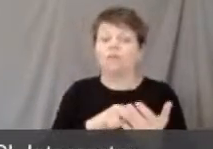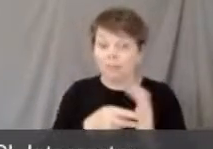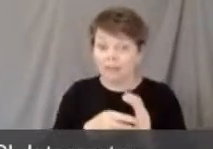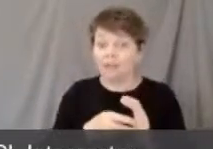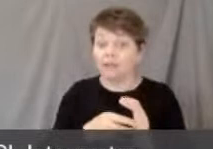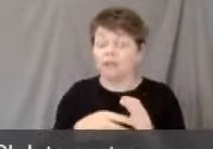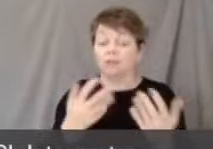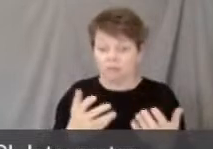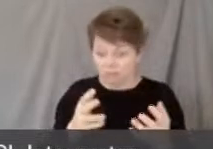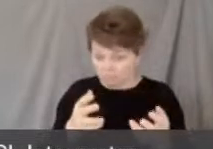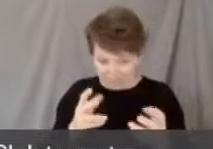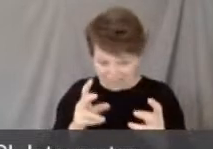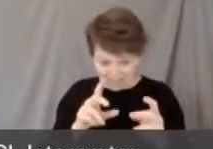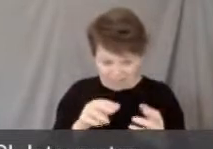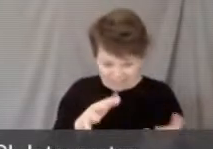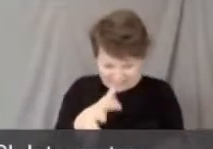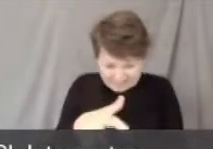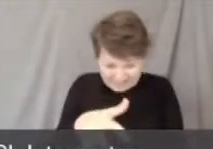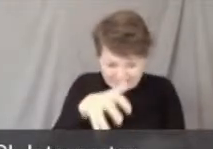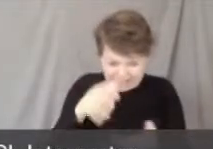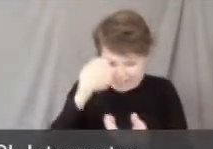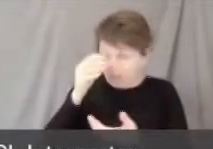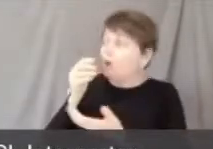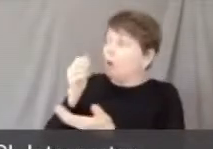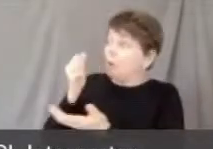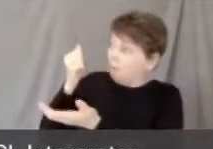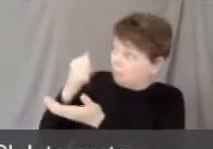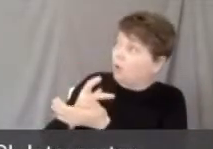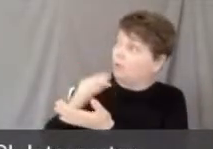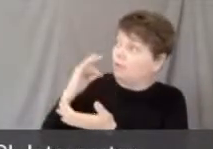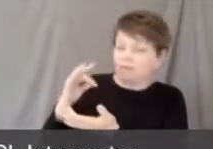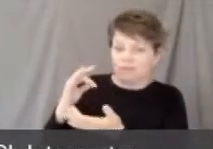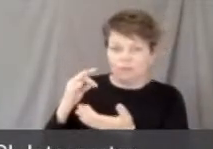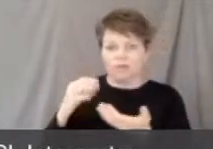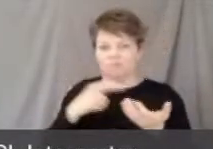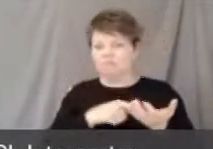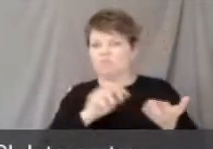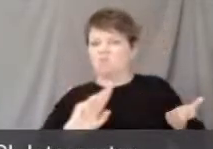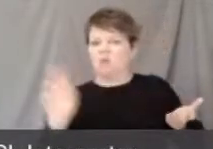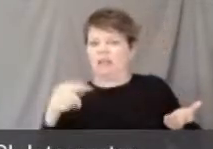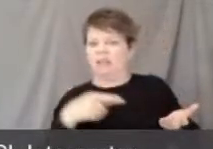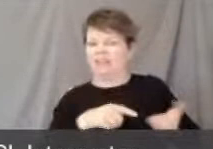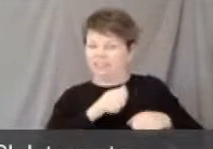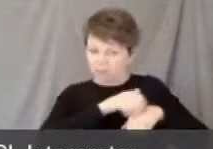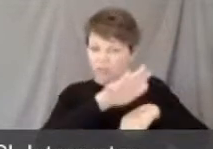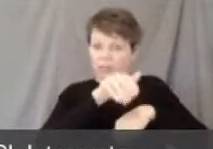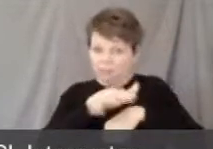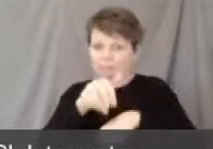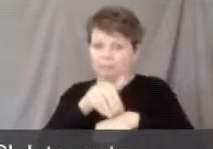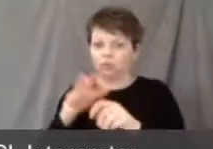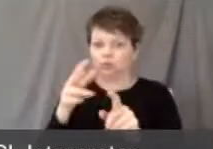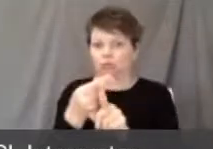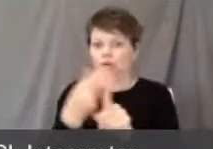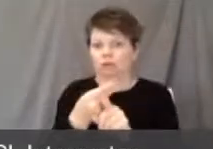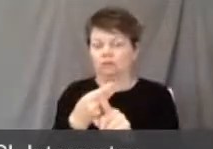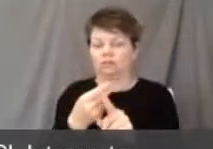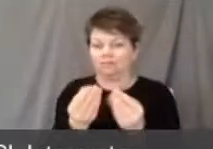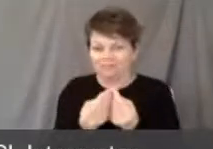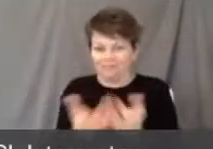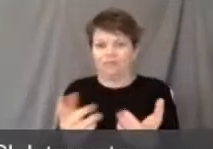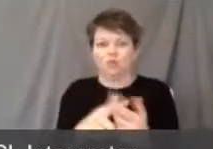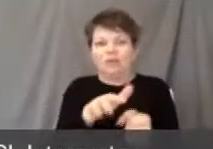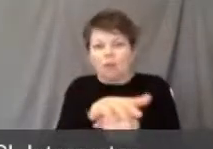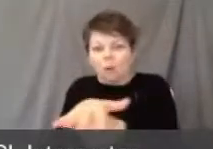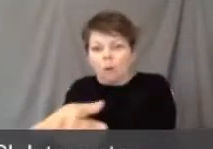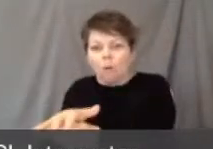from the studies, have the FDA approve it, they were able to get the shots being shipped out to local health